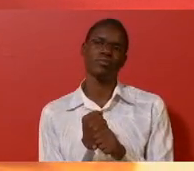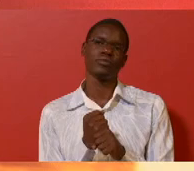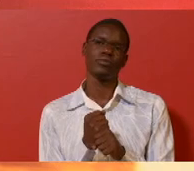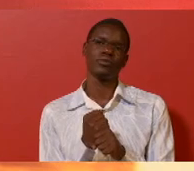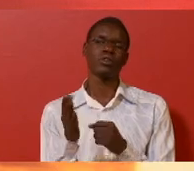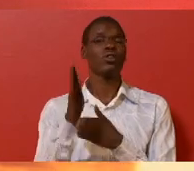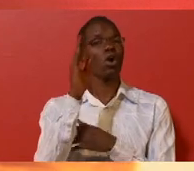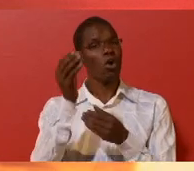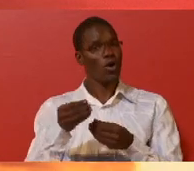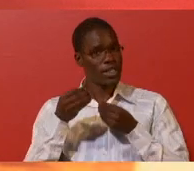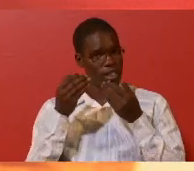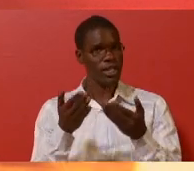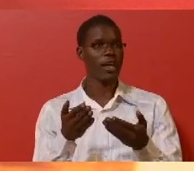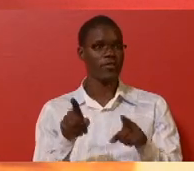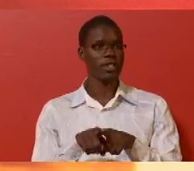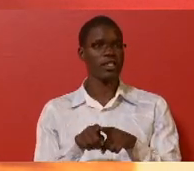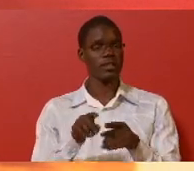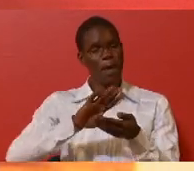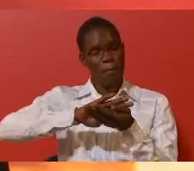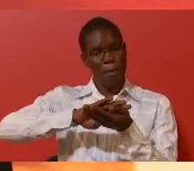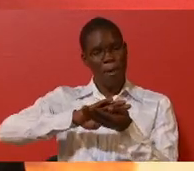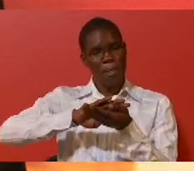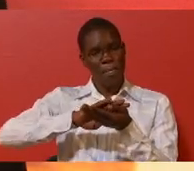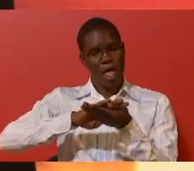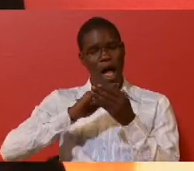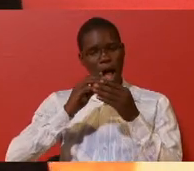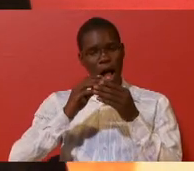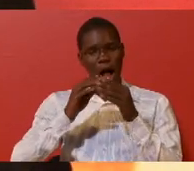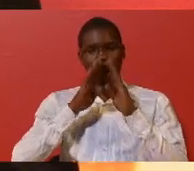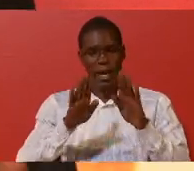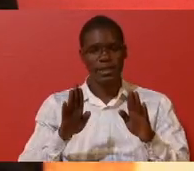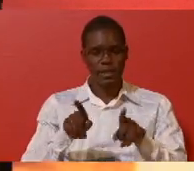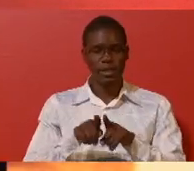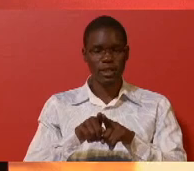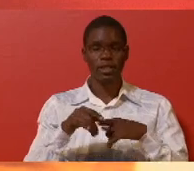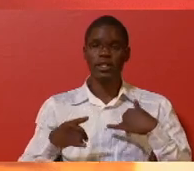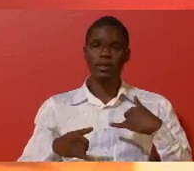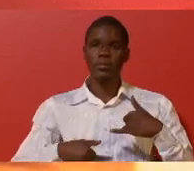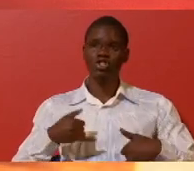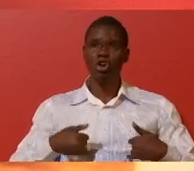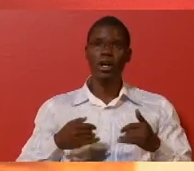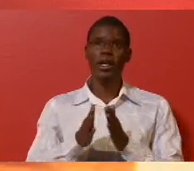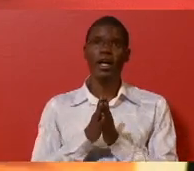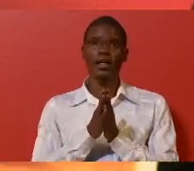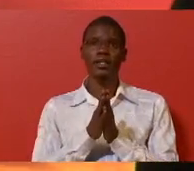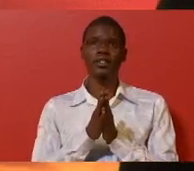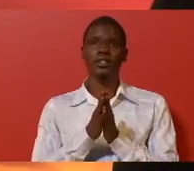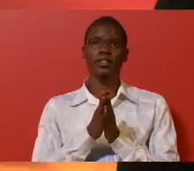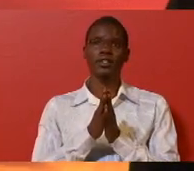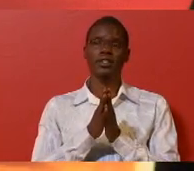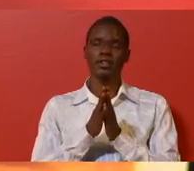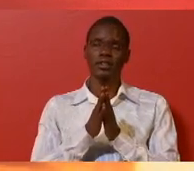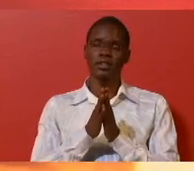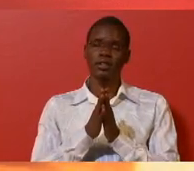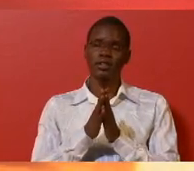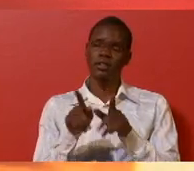God gave it as a source of physical joy and pleasure. Also, for the procreation and nurture of children. Say a little bit about